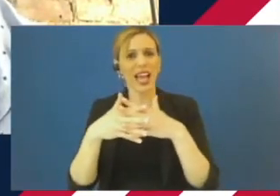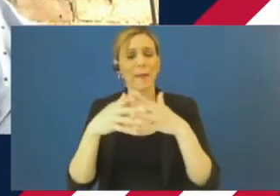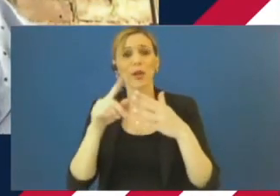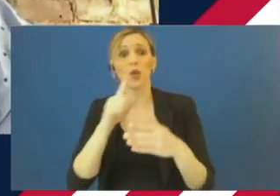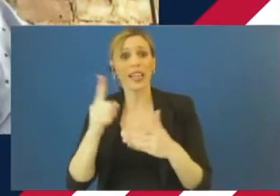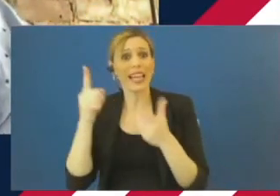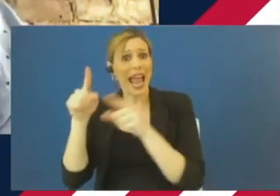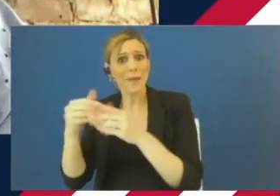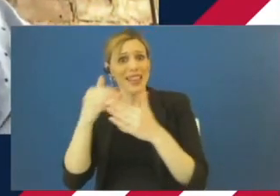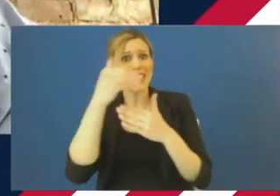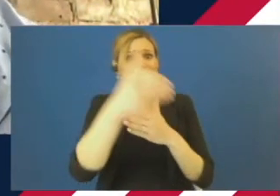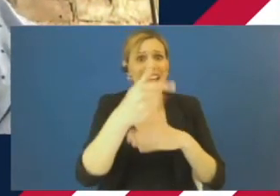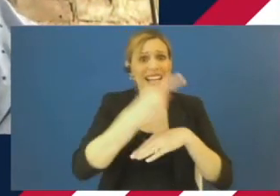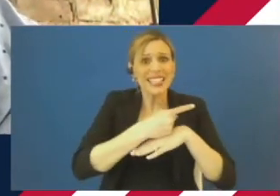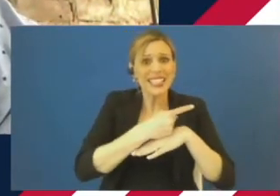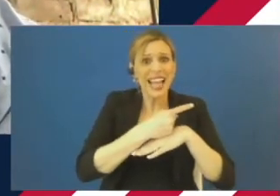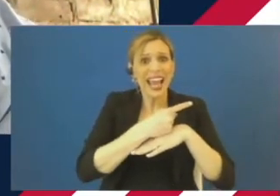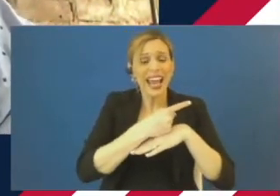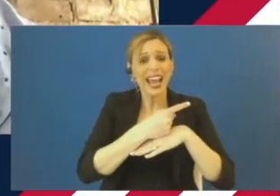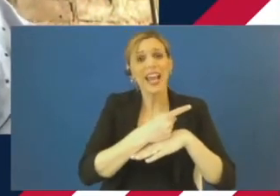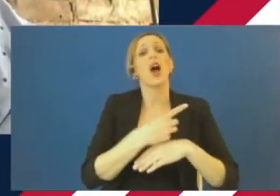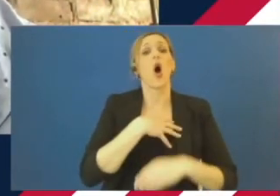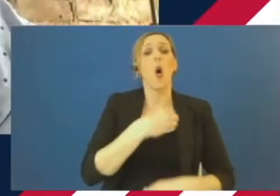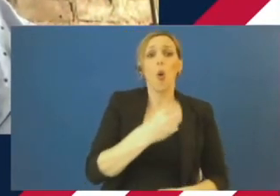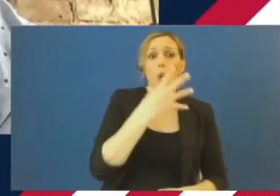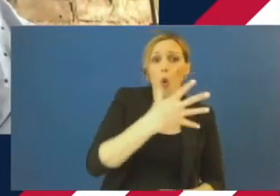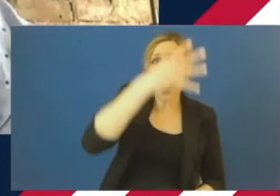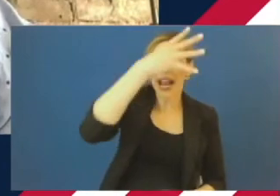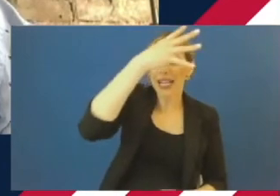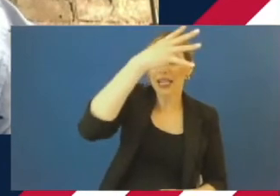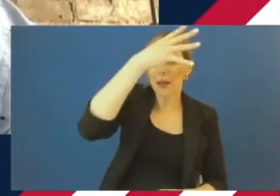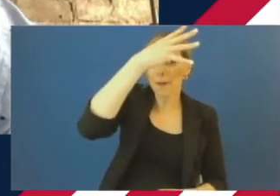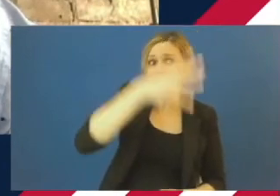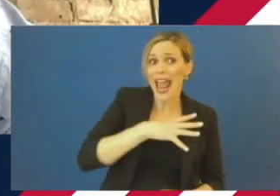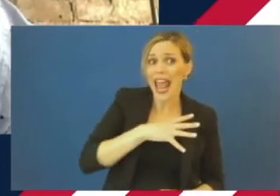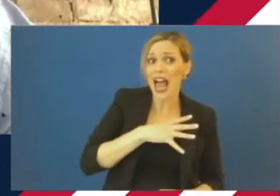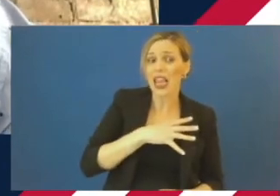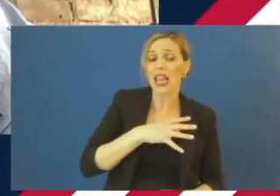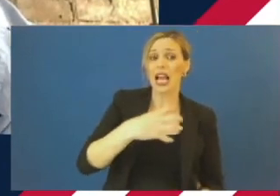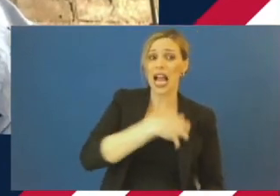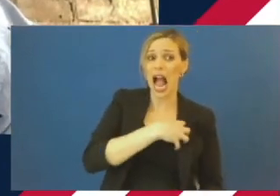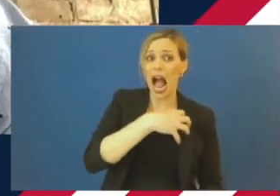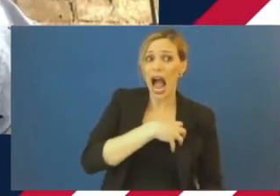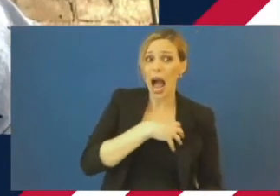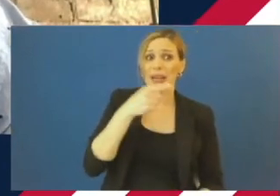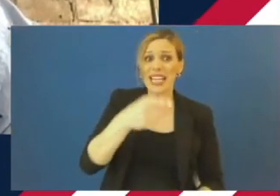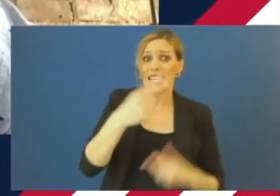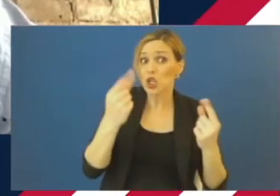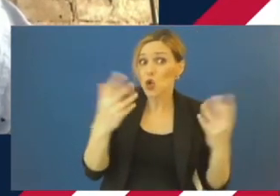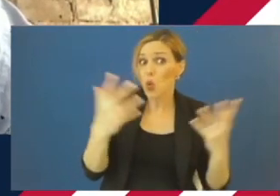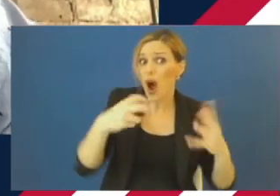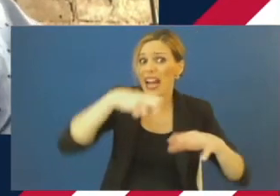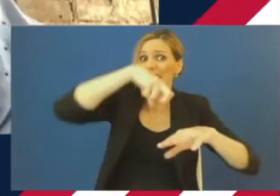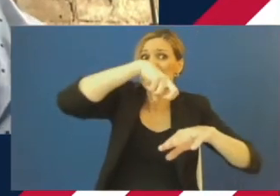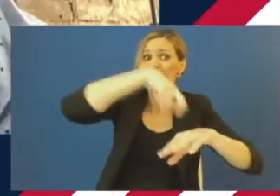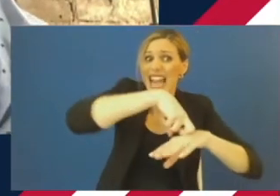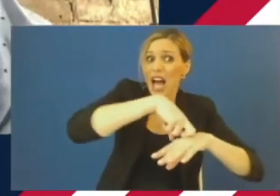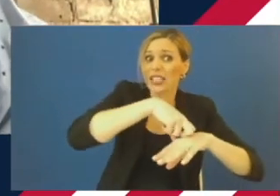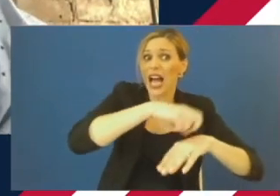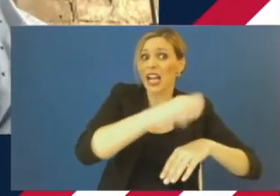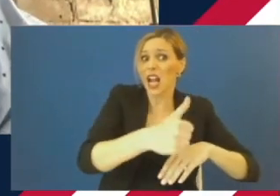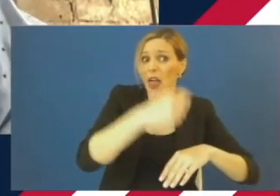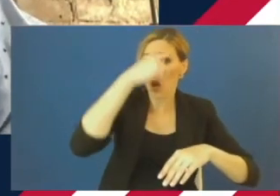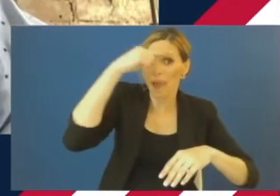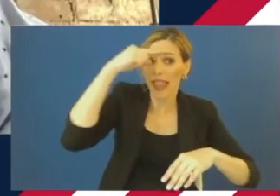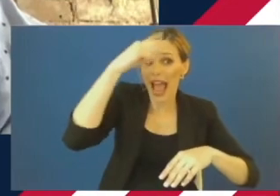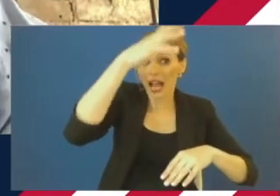casually plant his knee on a black man's neck for 8 minutes and 46 seconds until that black man was dead. I'm here